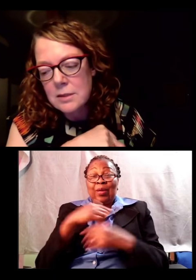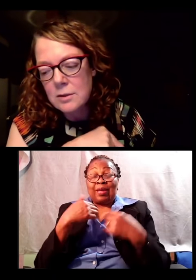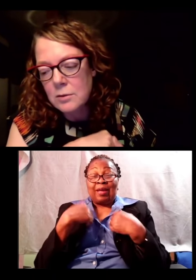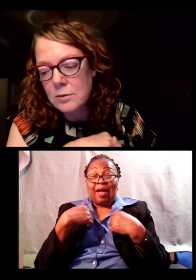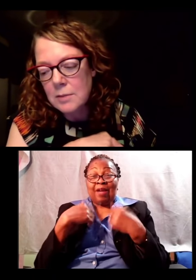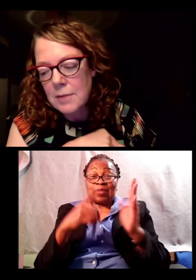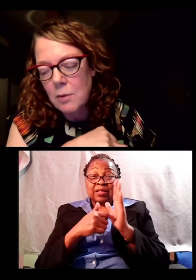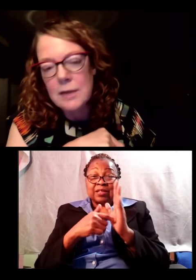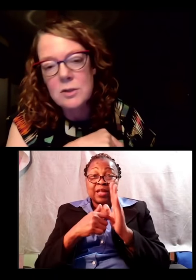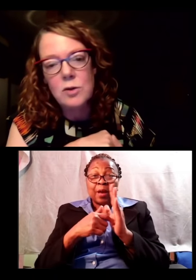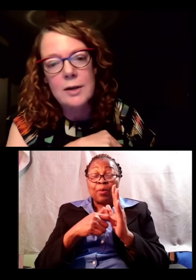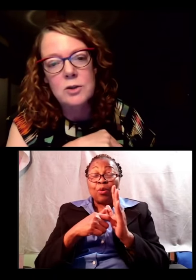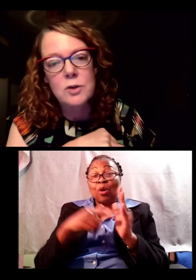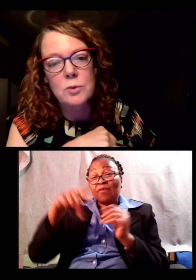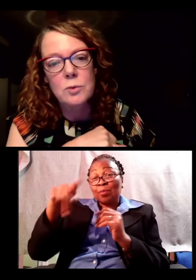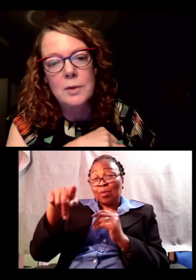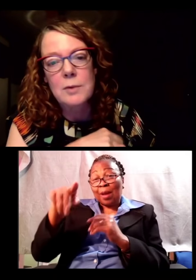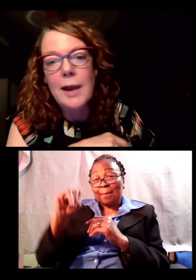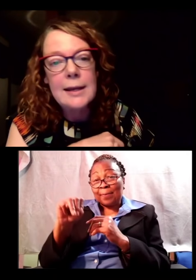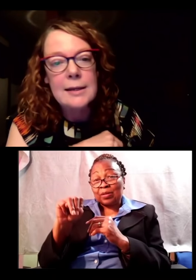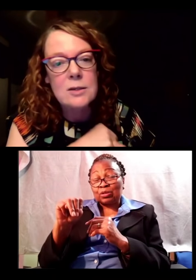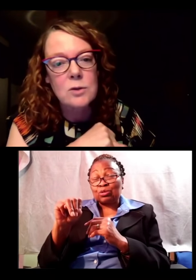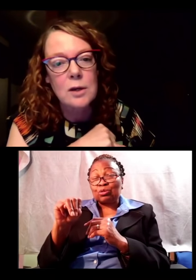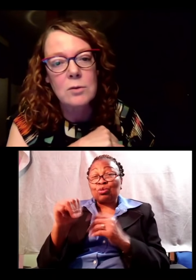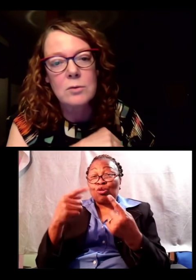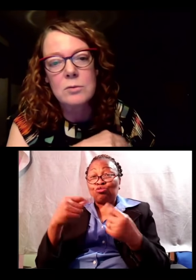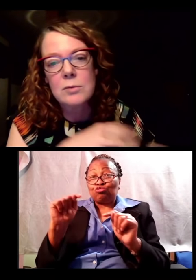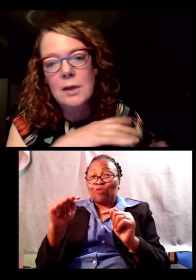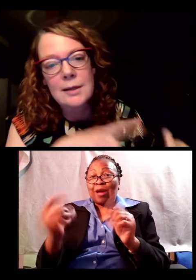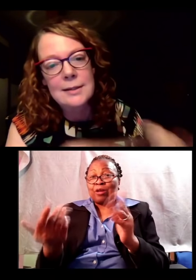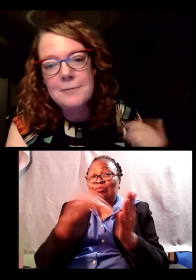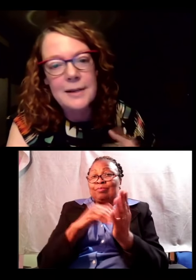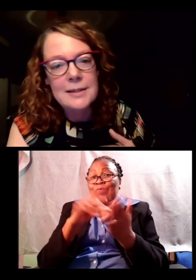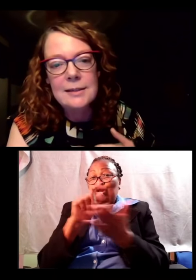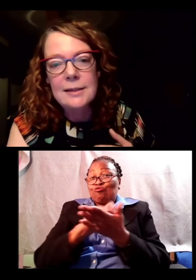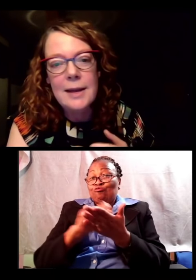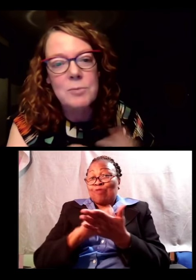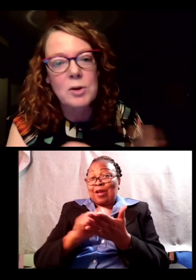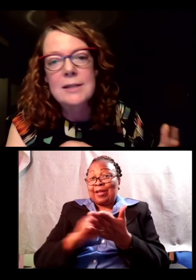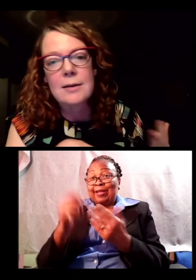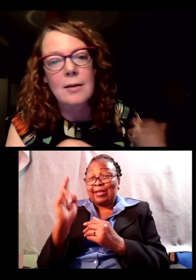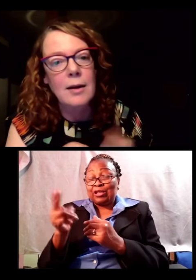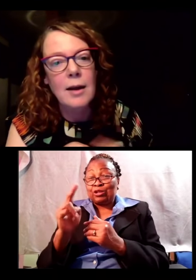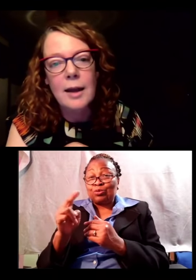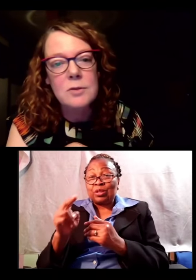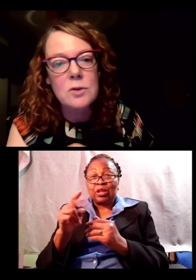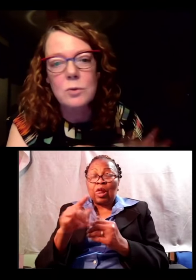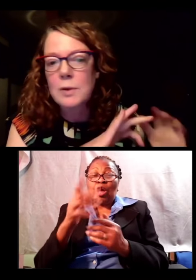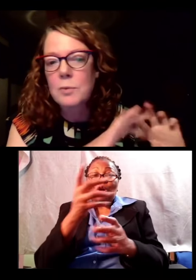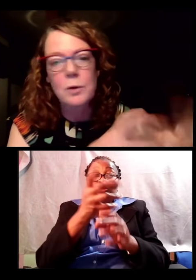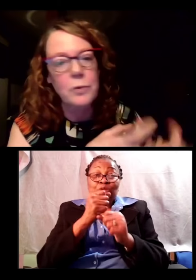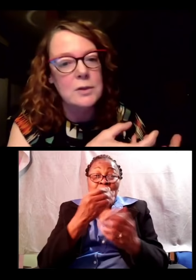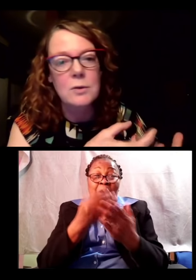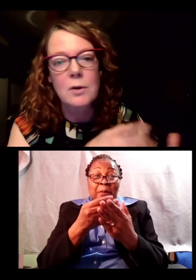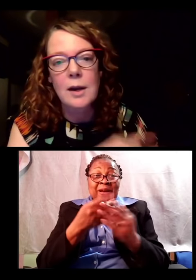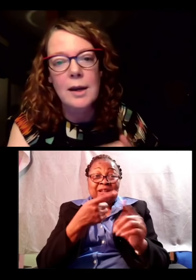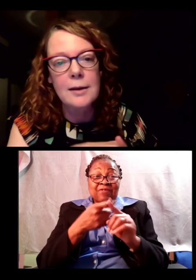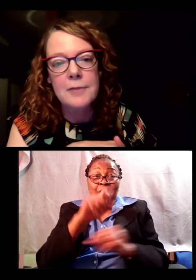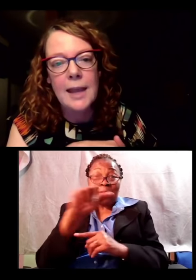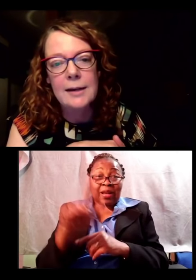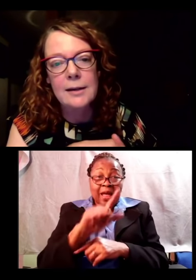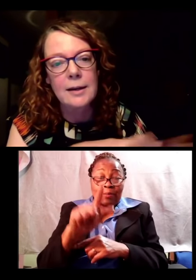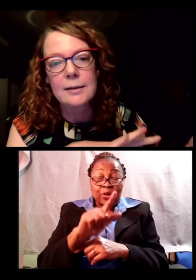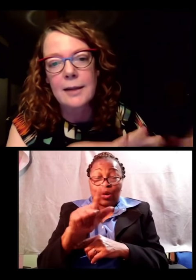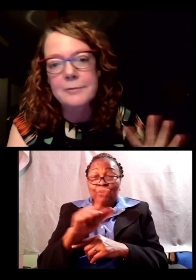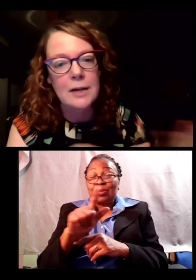prime minister who in many ways tried to rewrite history, who defunded libraries and archives, who rewrote the story